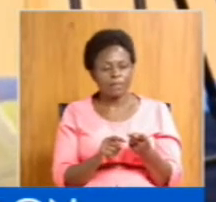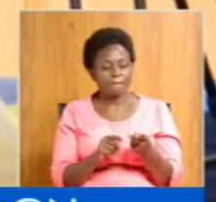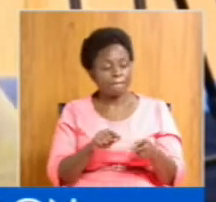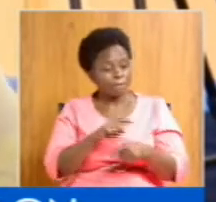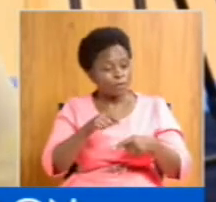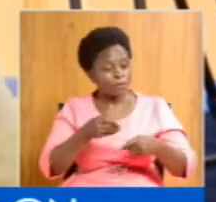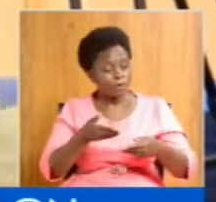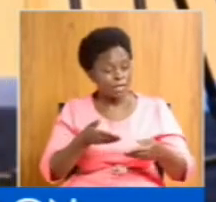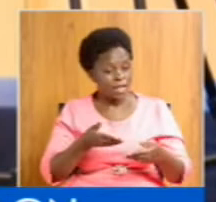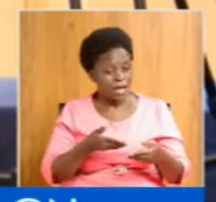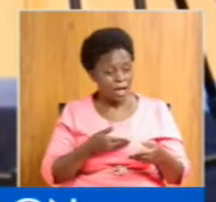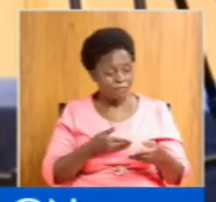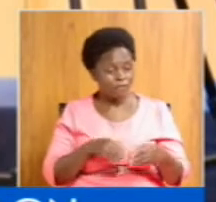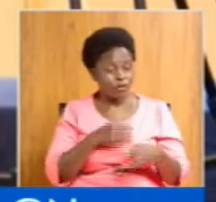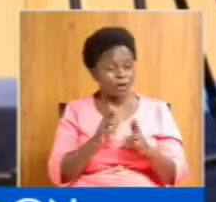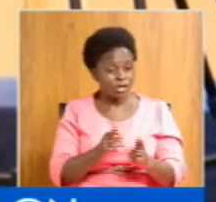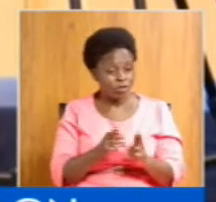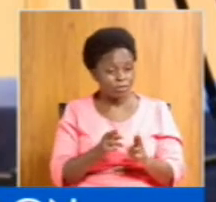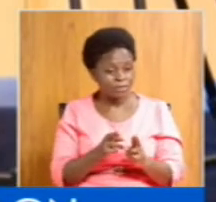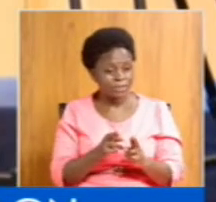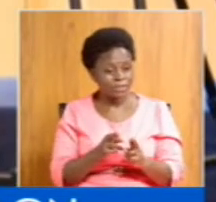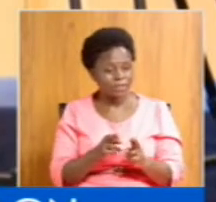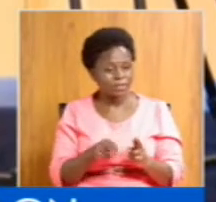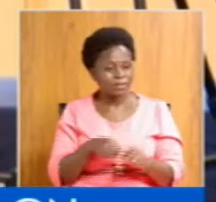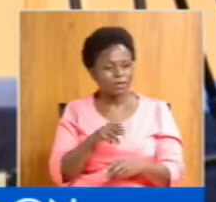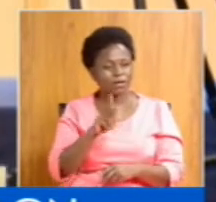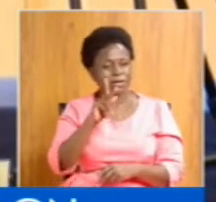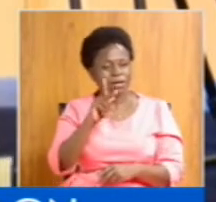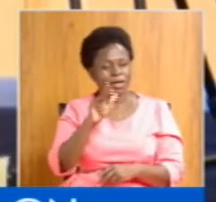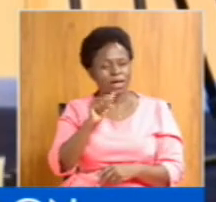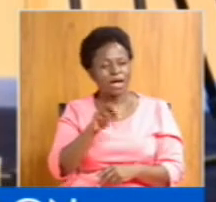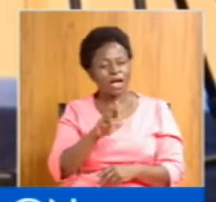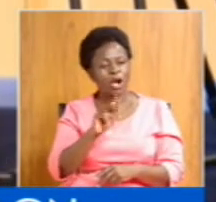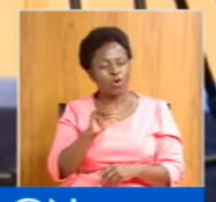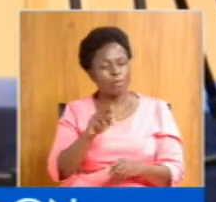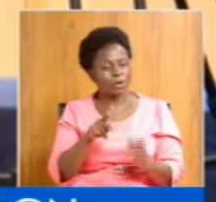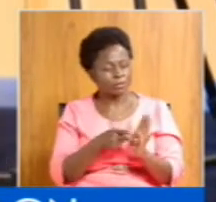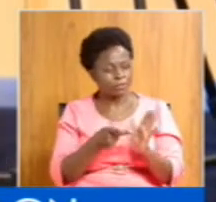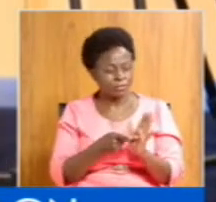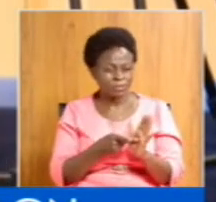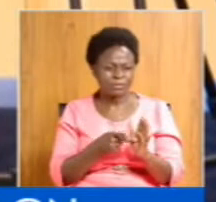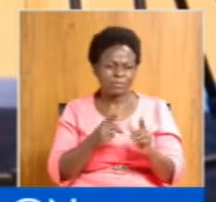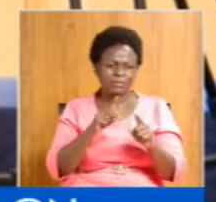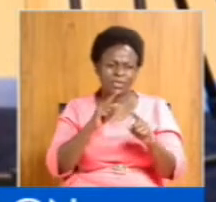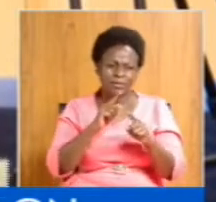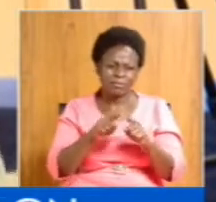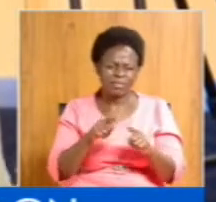we have already hopes as far as the Karuma project is concerned but it is